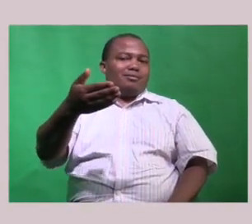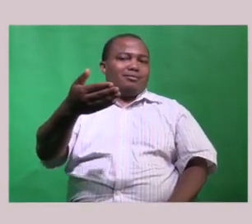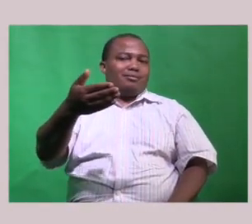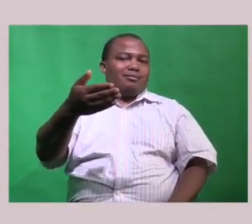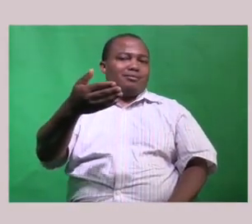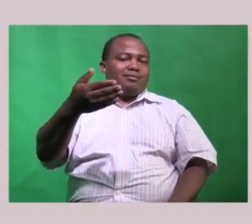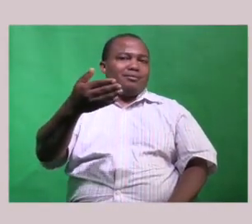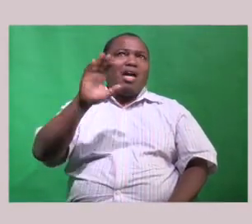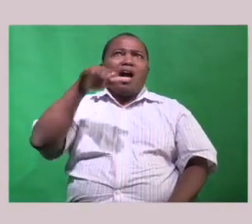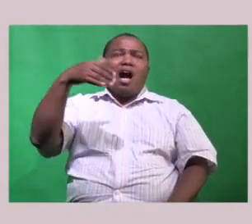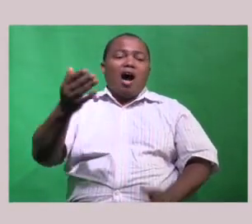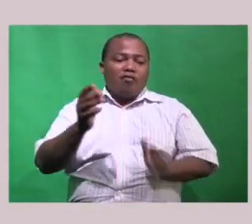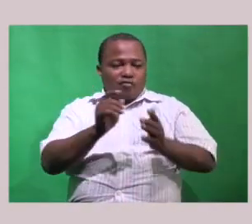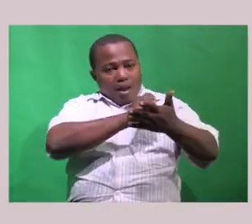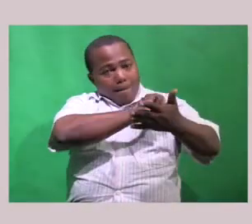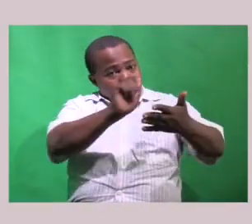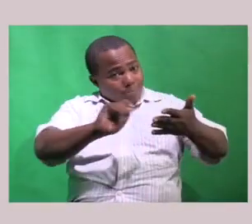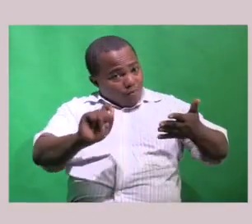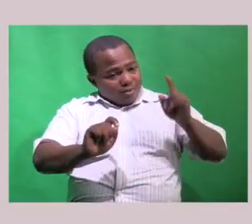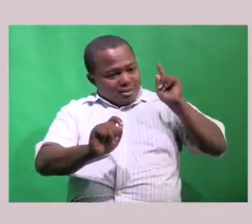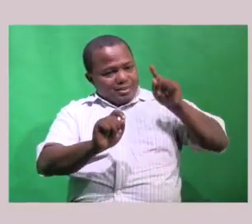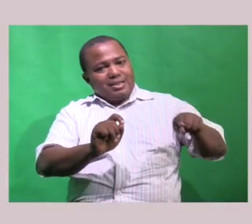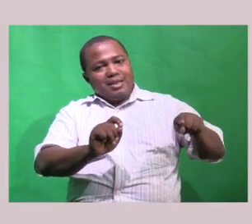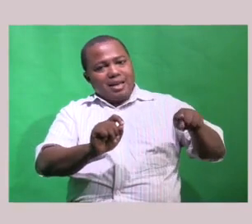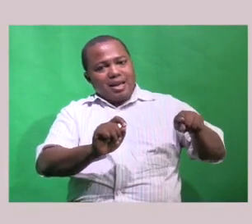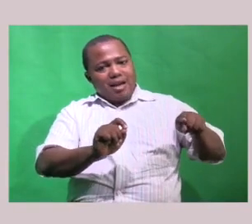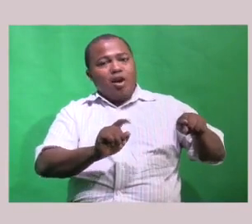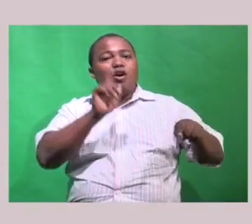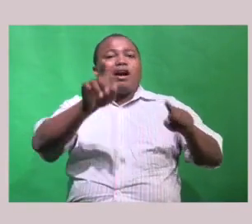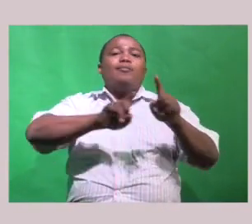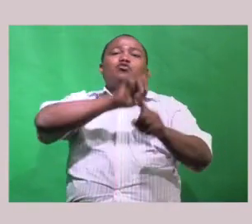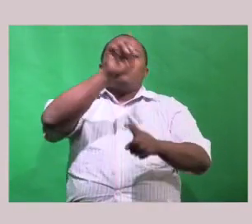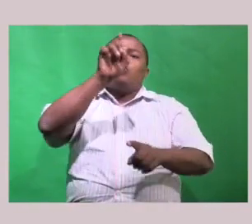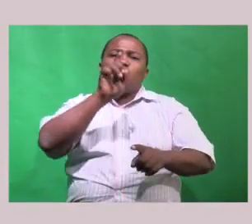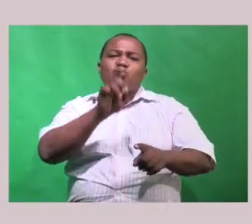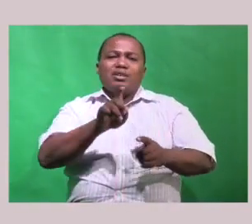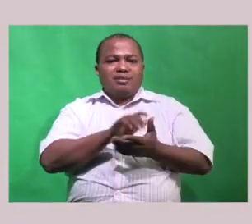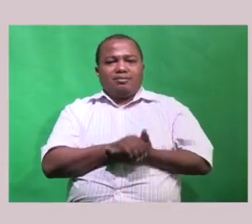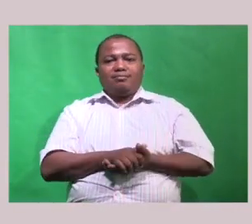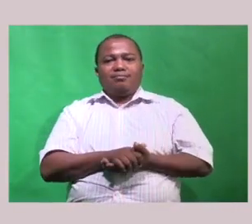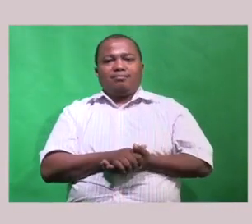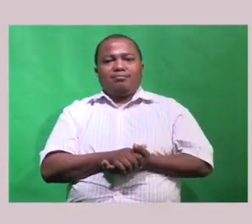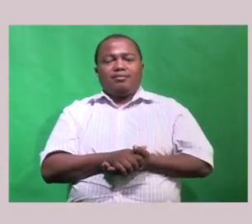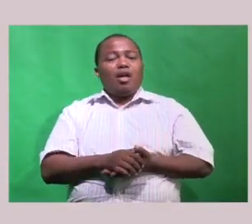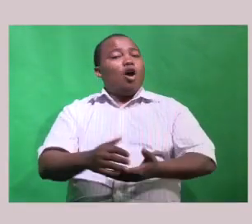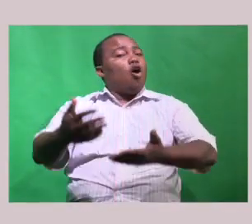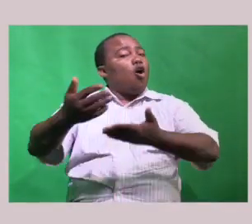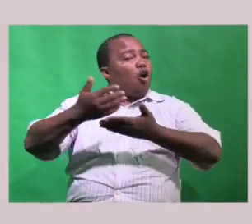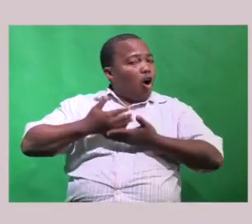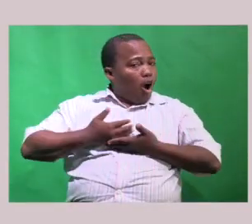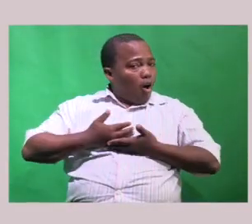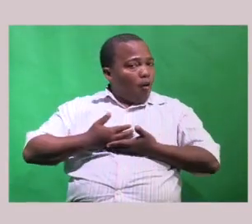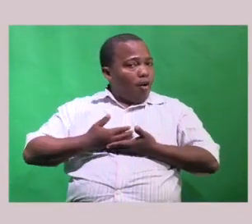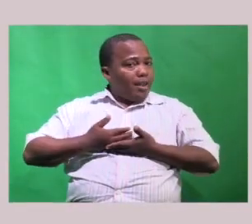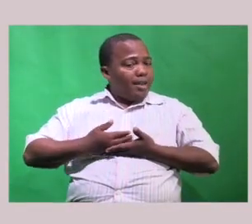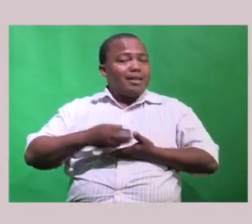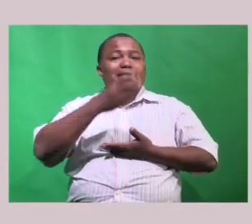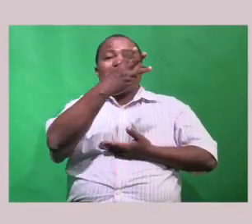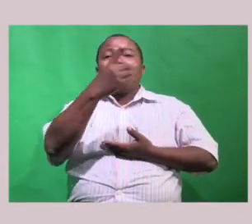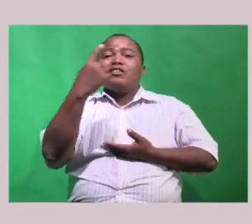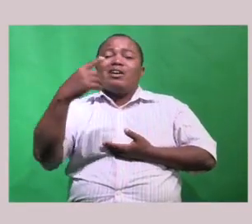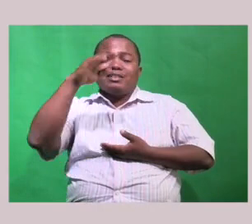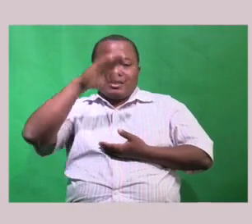after putting here, we come to the question. Owing is at 31st December